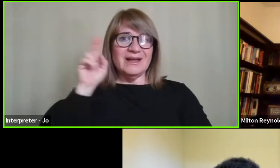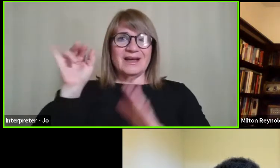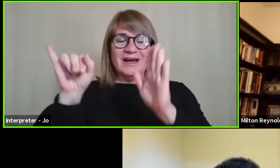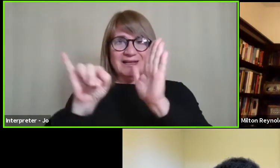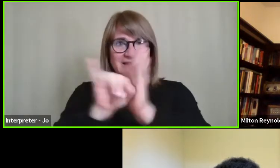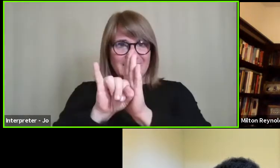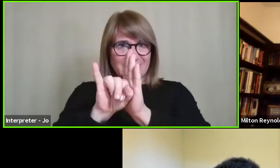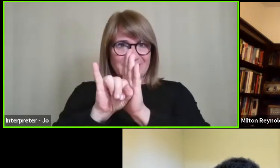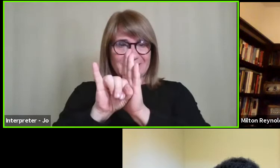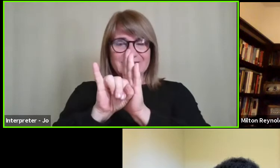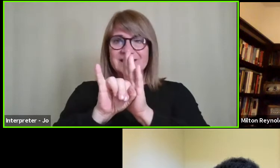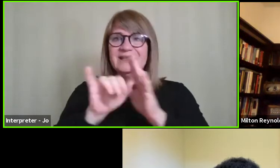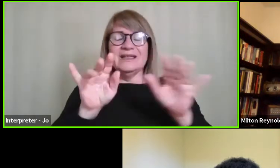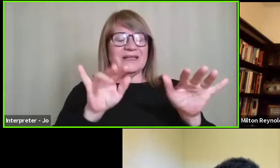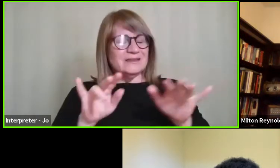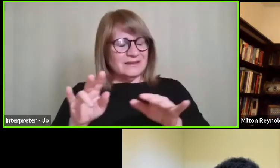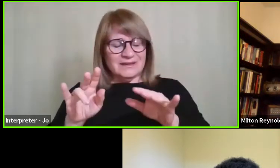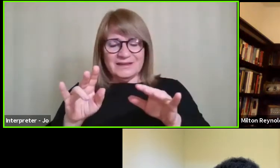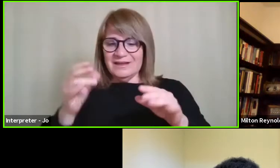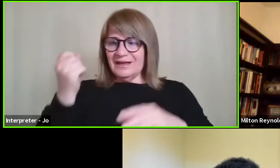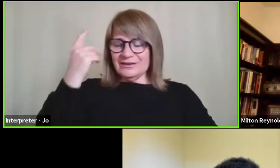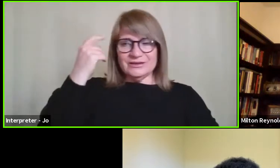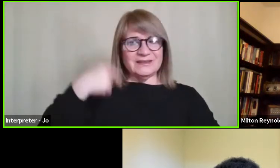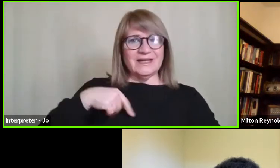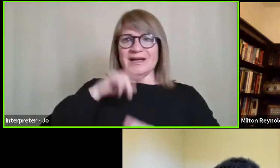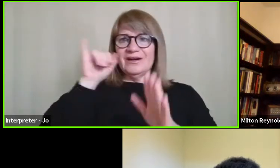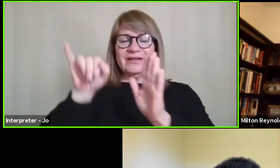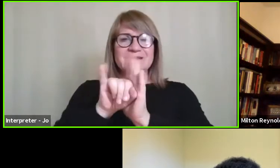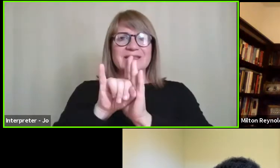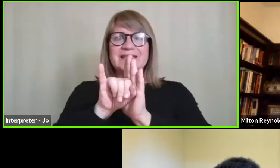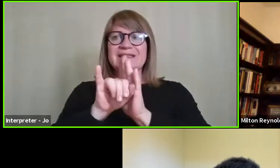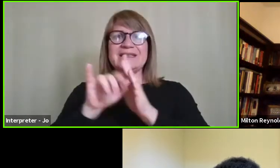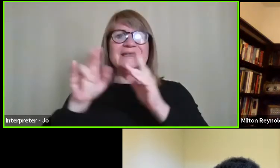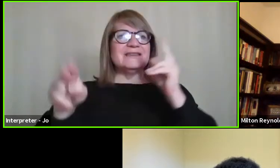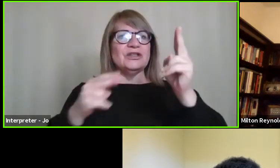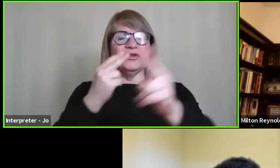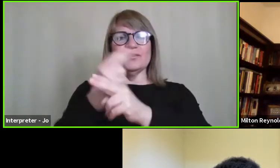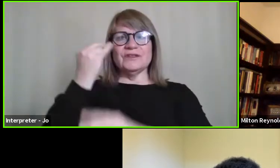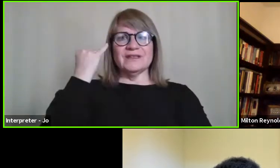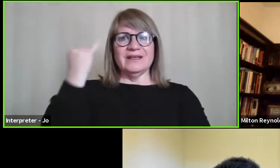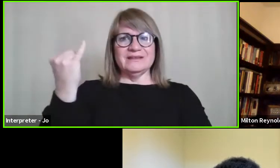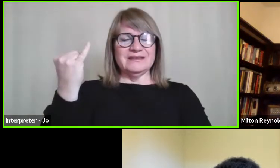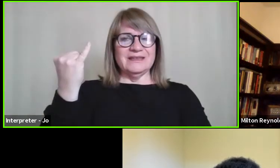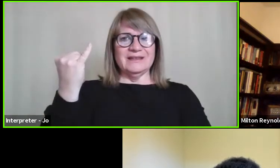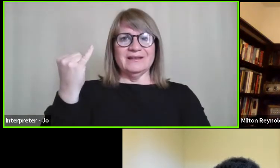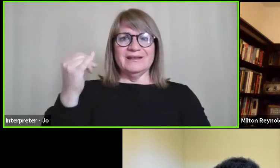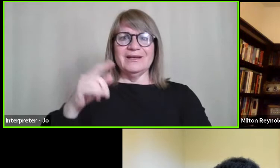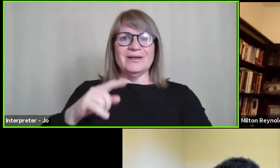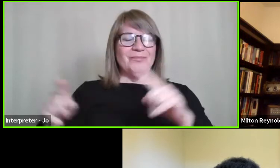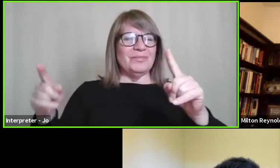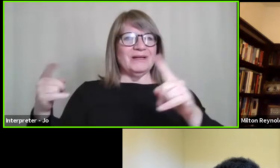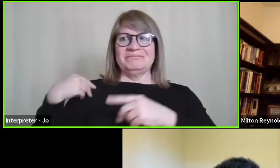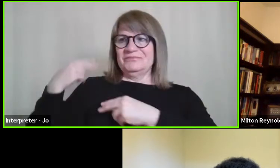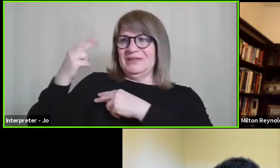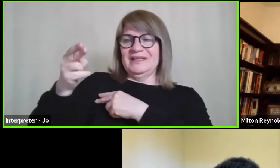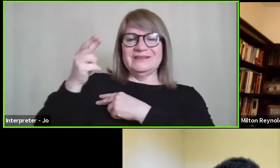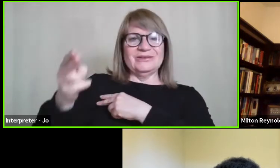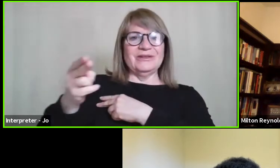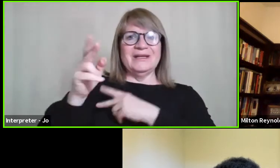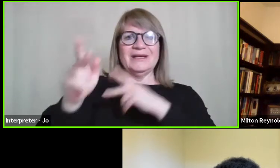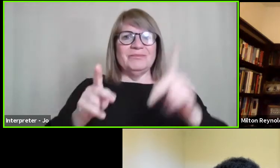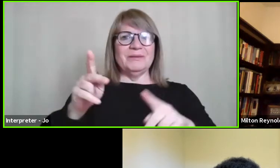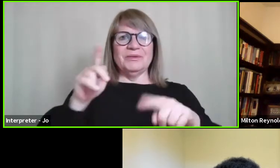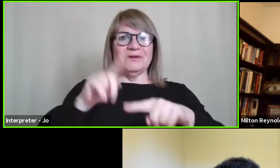abstracted and i think the very intention of that historical abstraction is to prevent people from being able to connect the i the ideologies